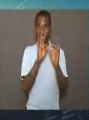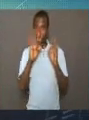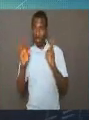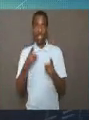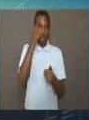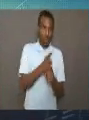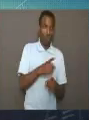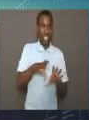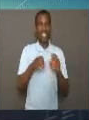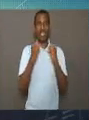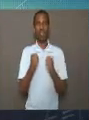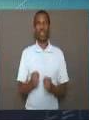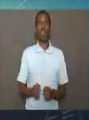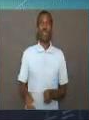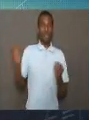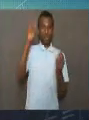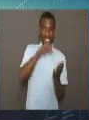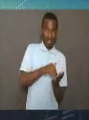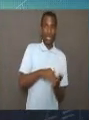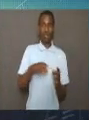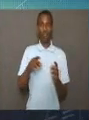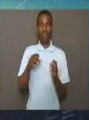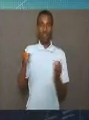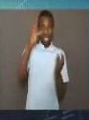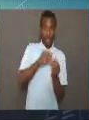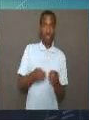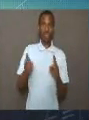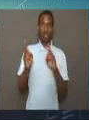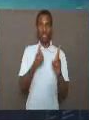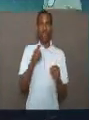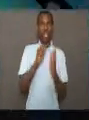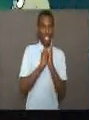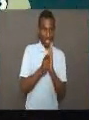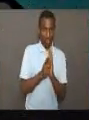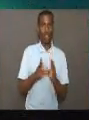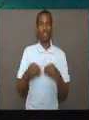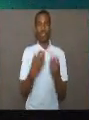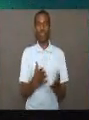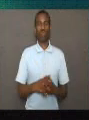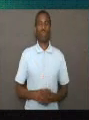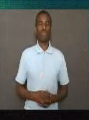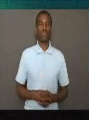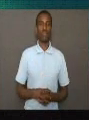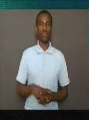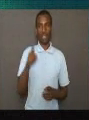and examples that contradict the statement.